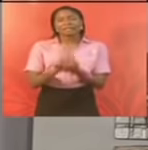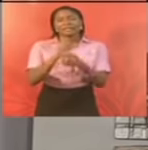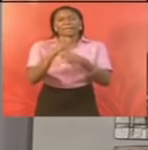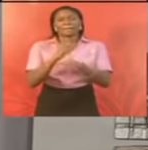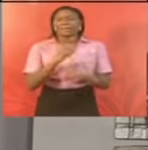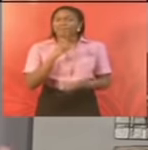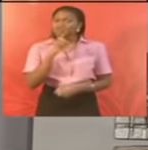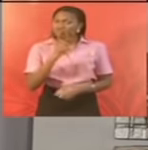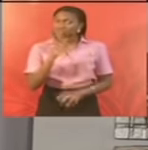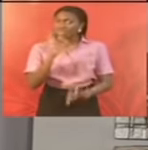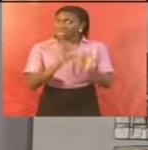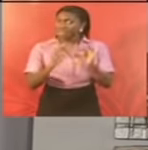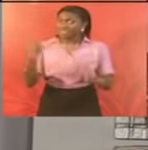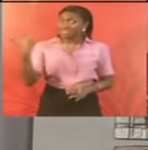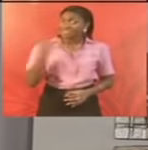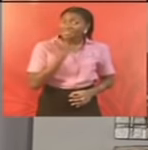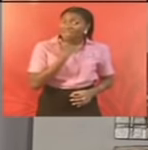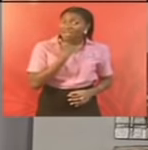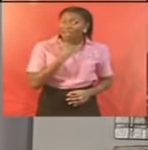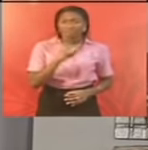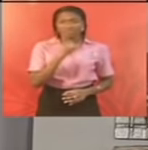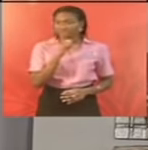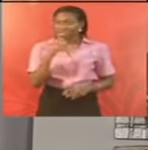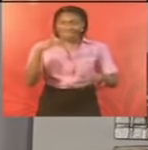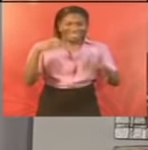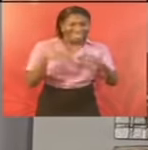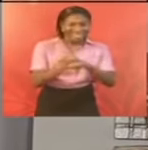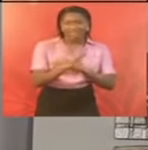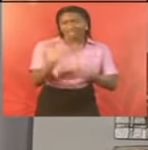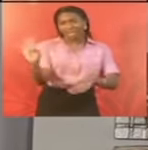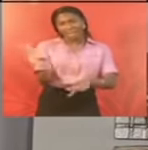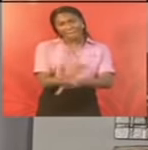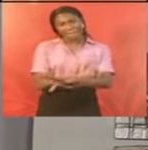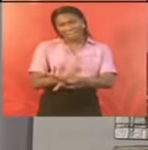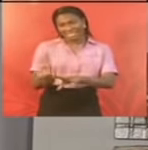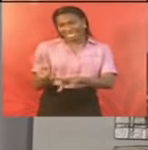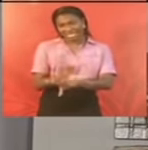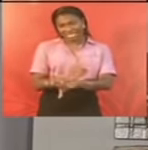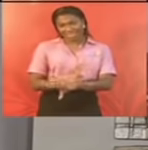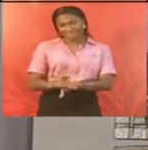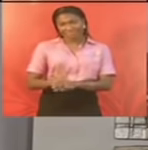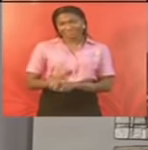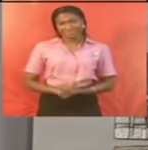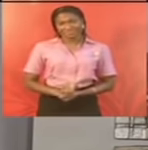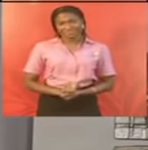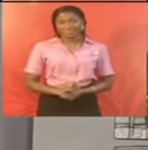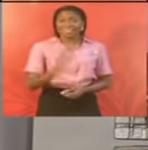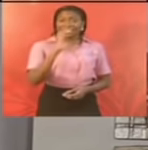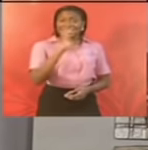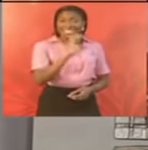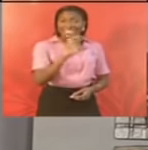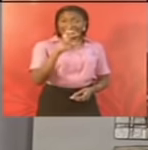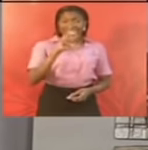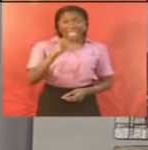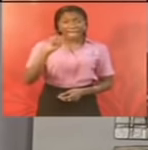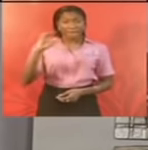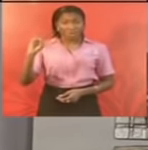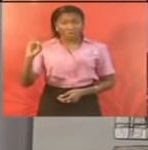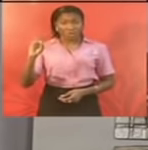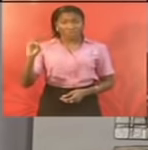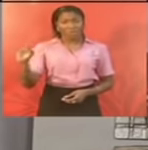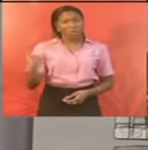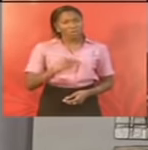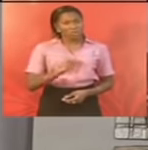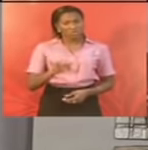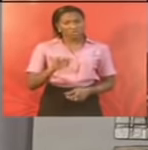that people with fevers don't come into your business place. The chief medical officer also advised businesses